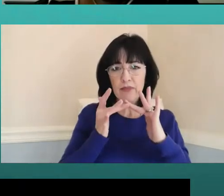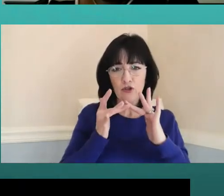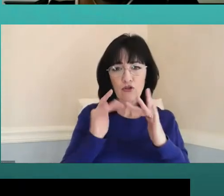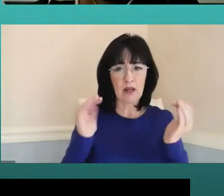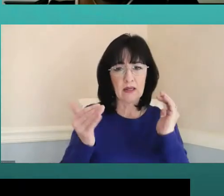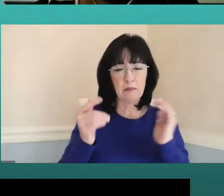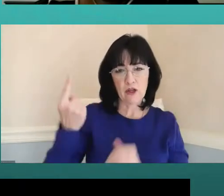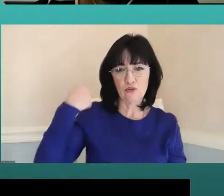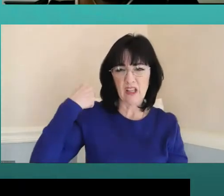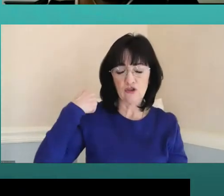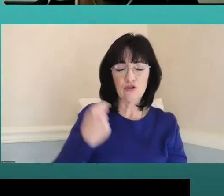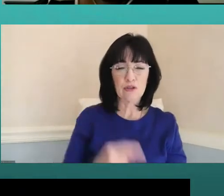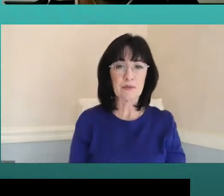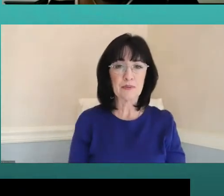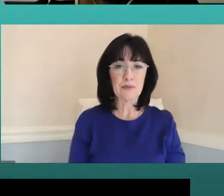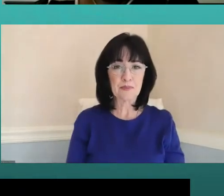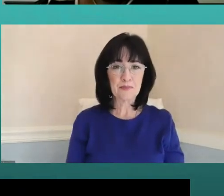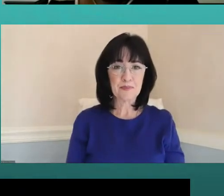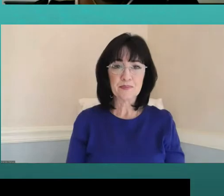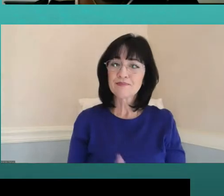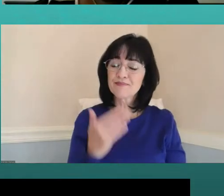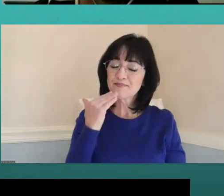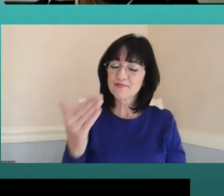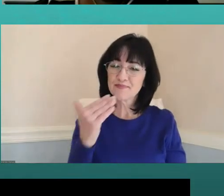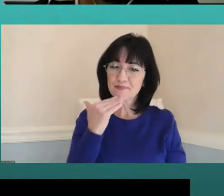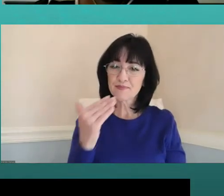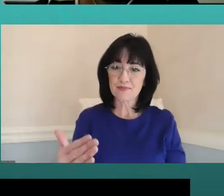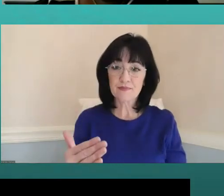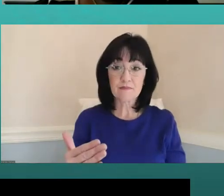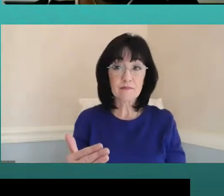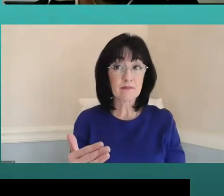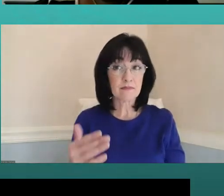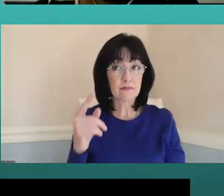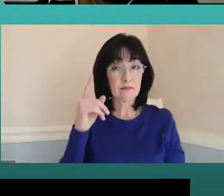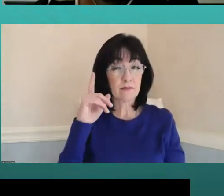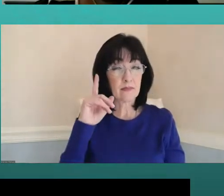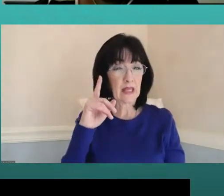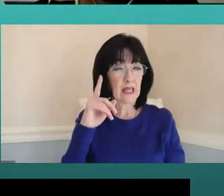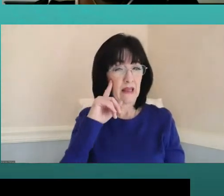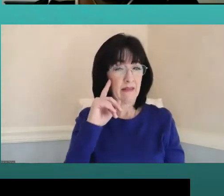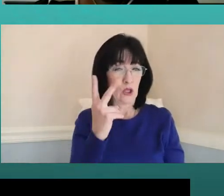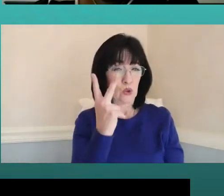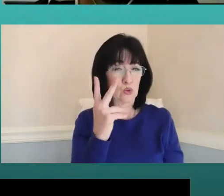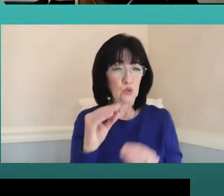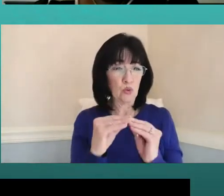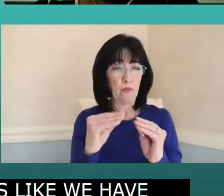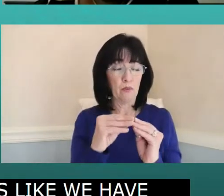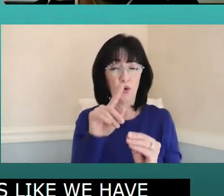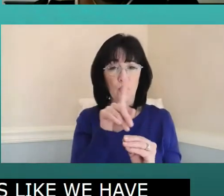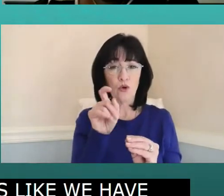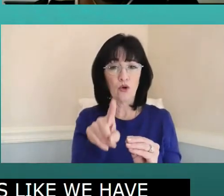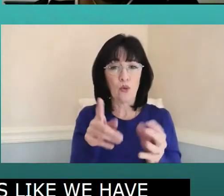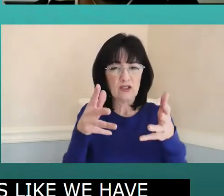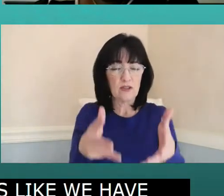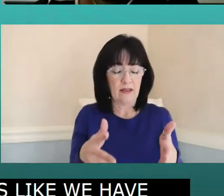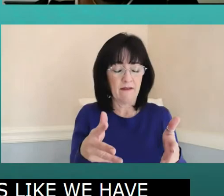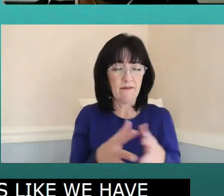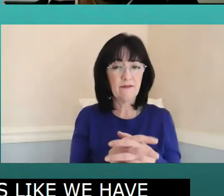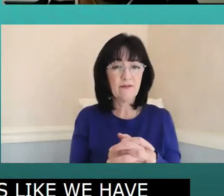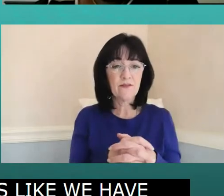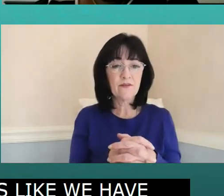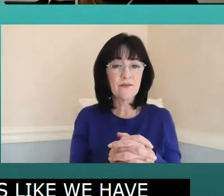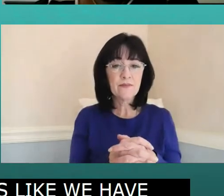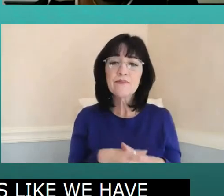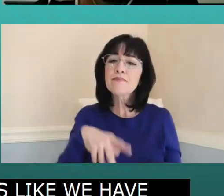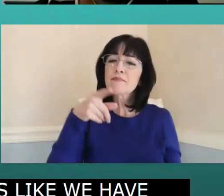Thank you for that, Dr. Bunting. It looks like we have about 2 more questions here. You